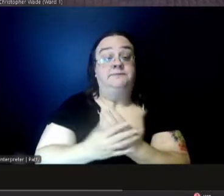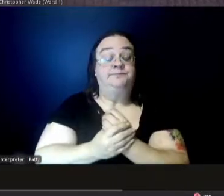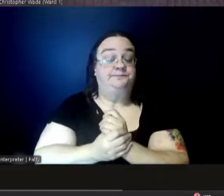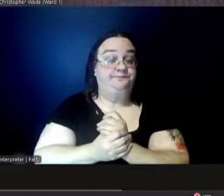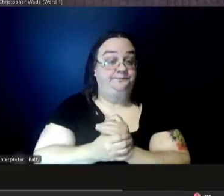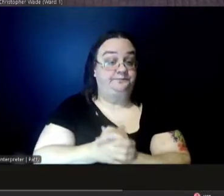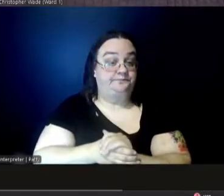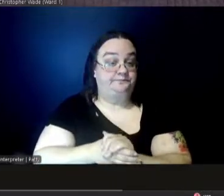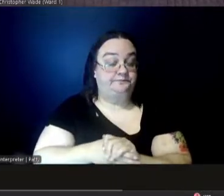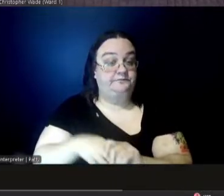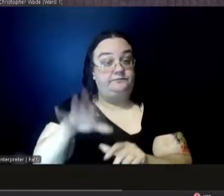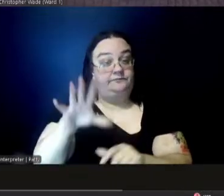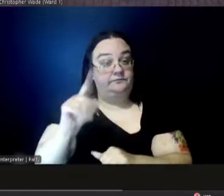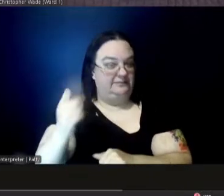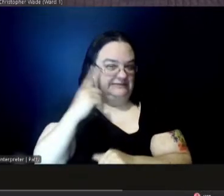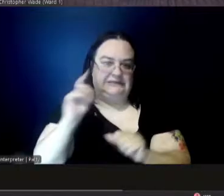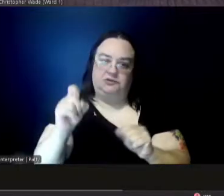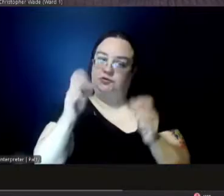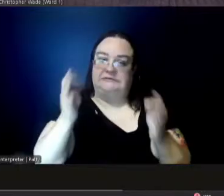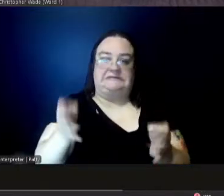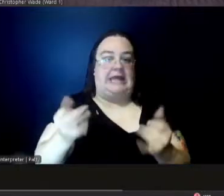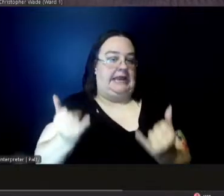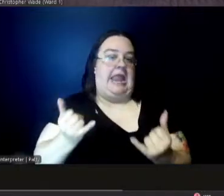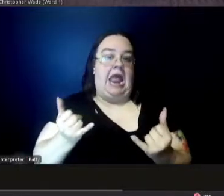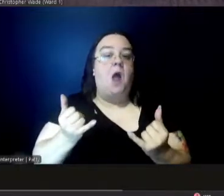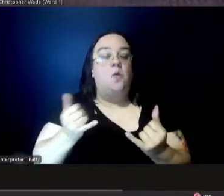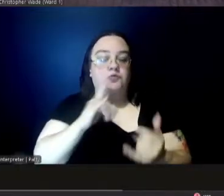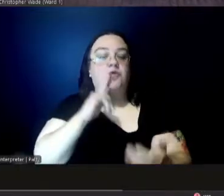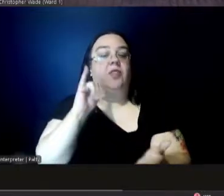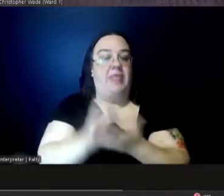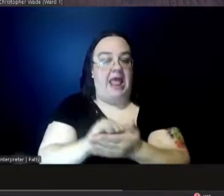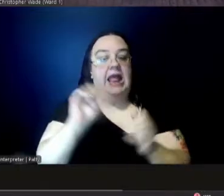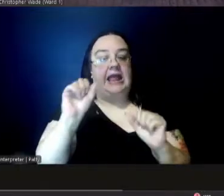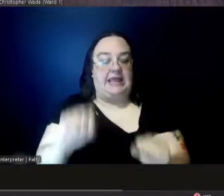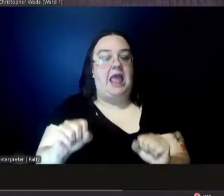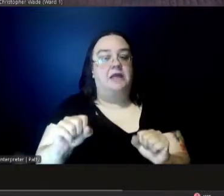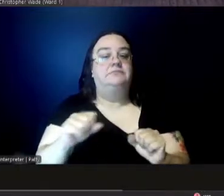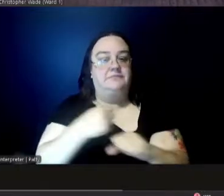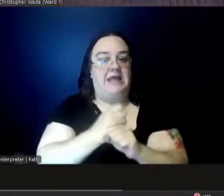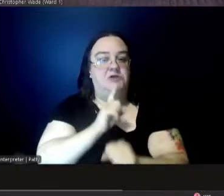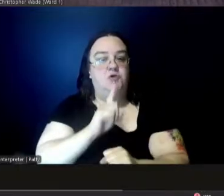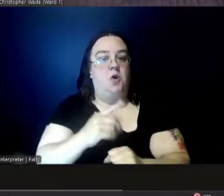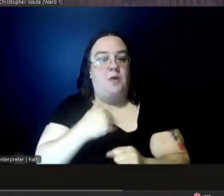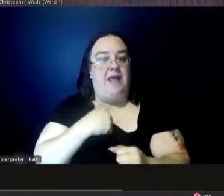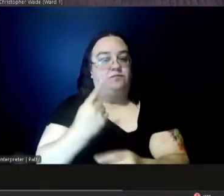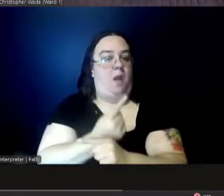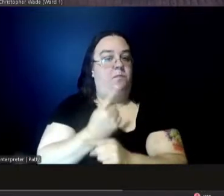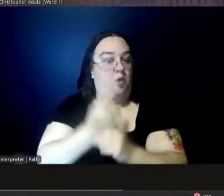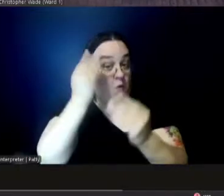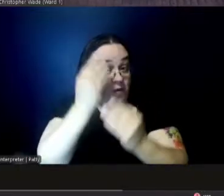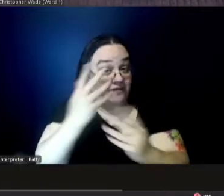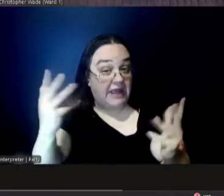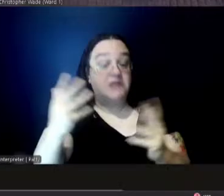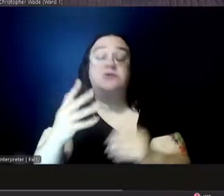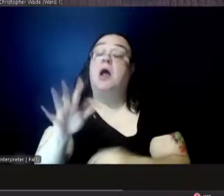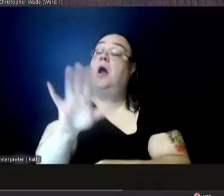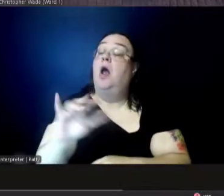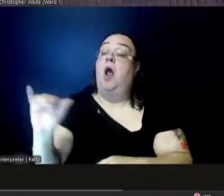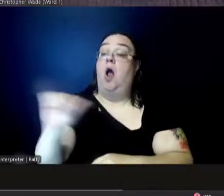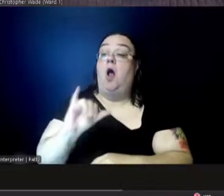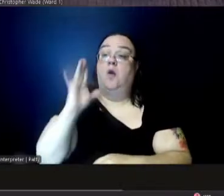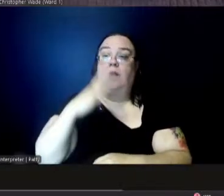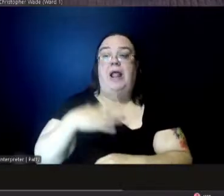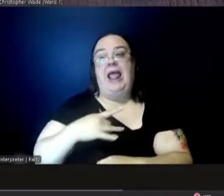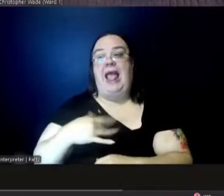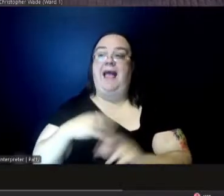But I think we should decide now so that we can notice it. I would also like to put out a teaser,